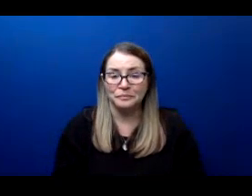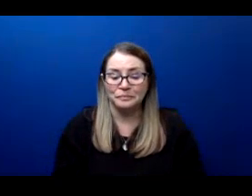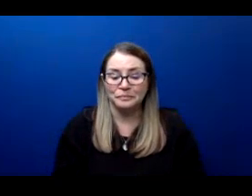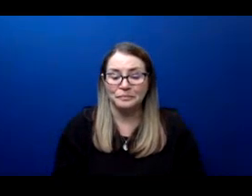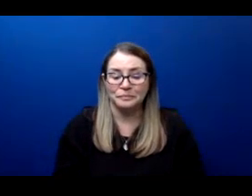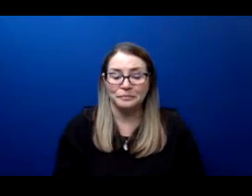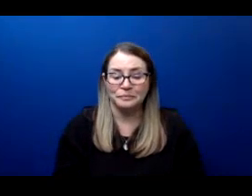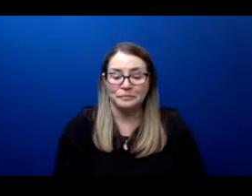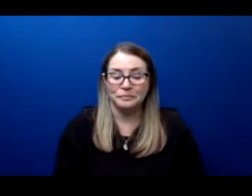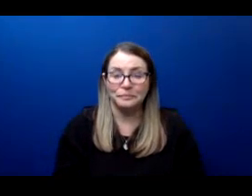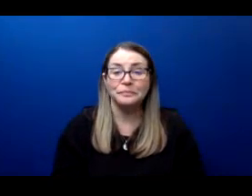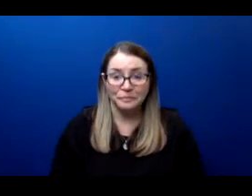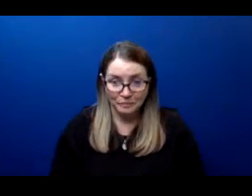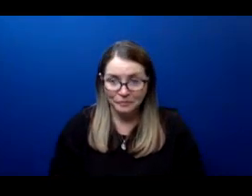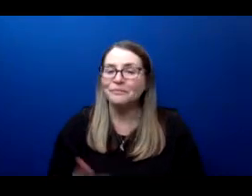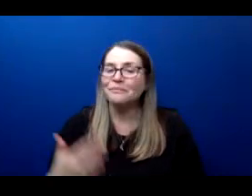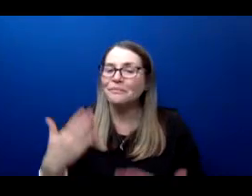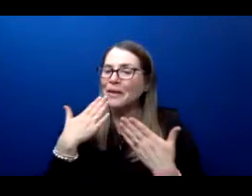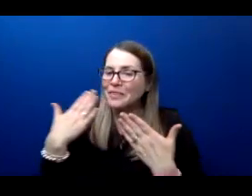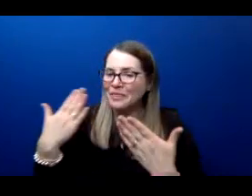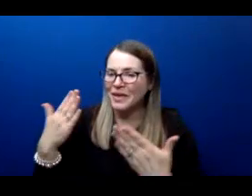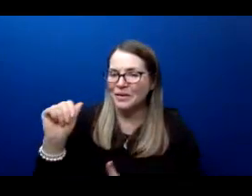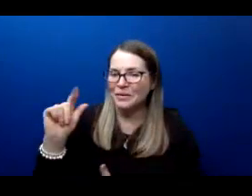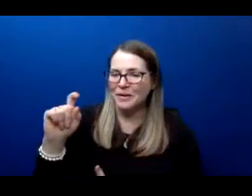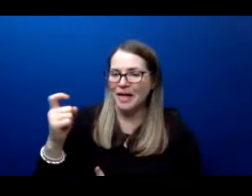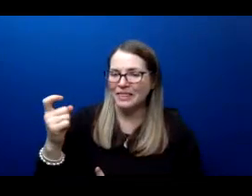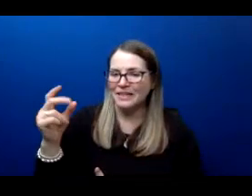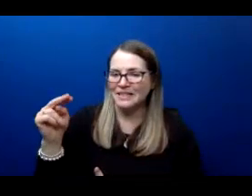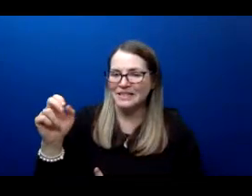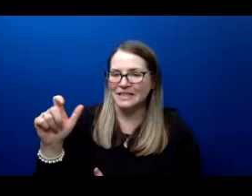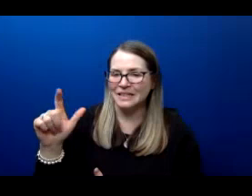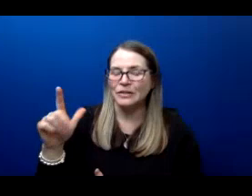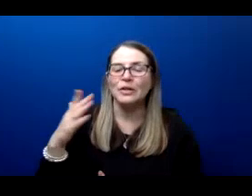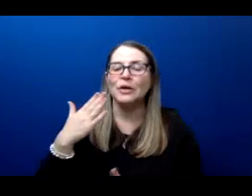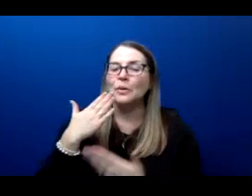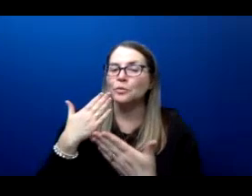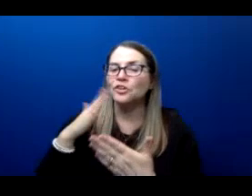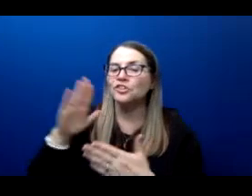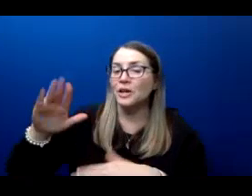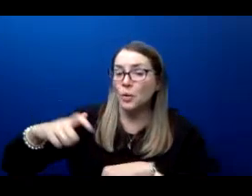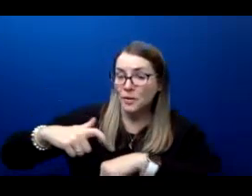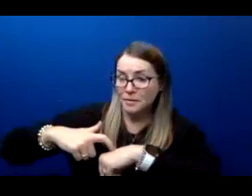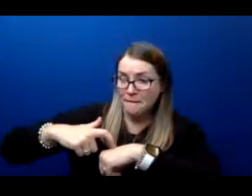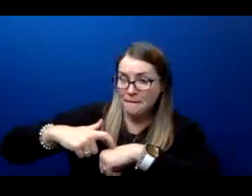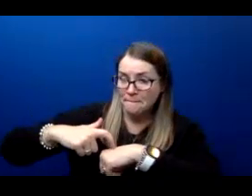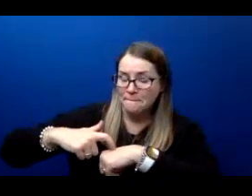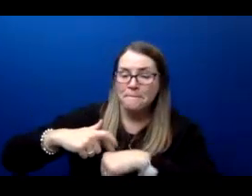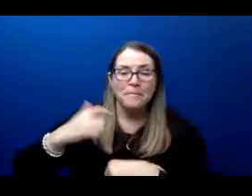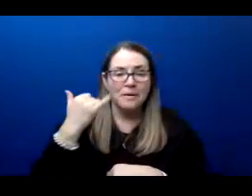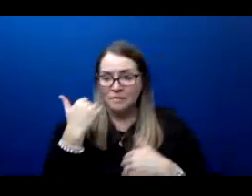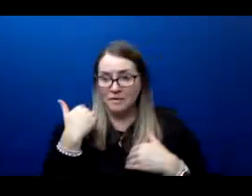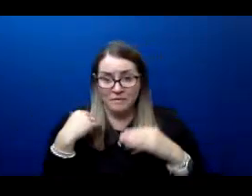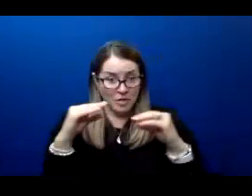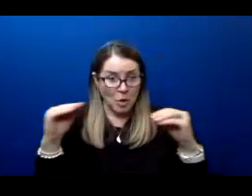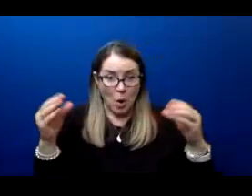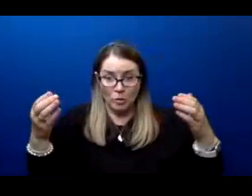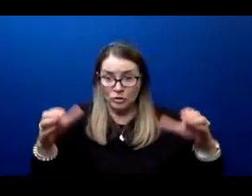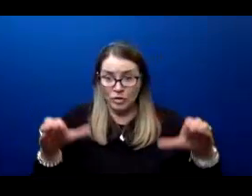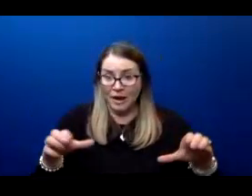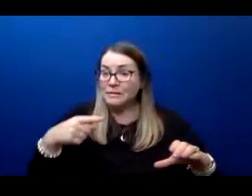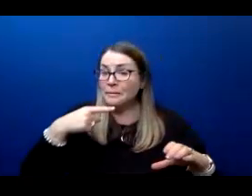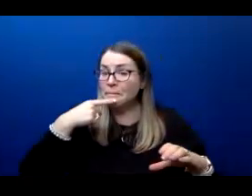Thank you so much, Mr. Alex Neal. I appreciate your time. If you did not get a chance to phone in with a public